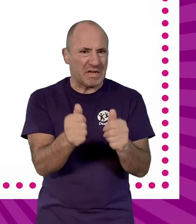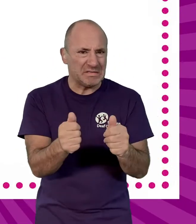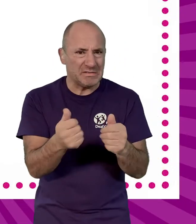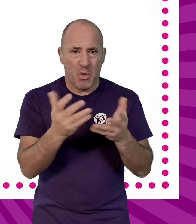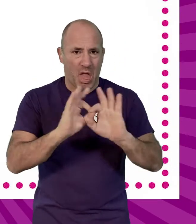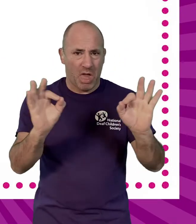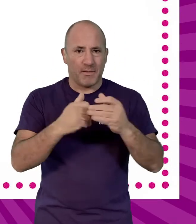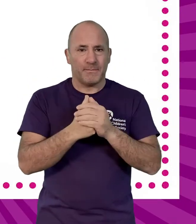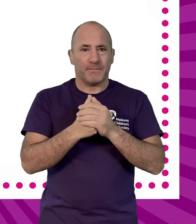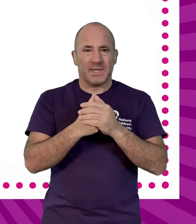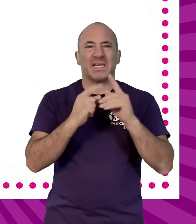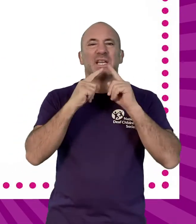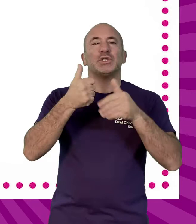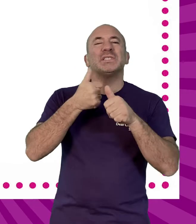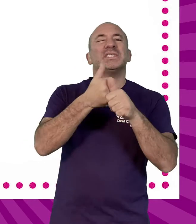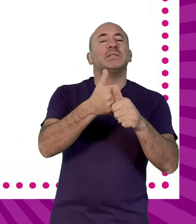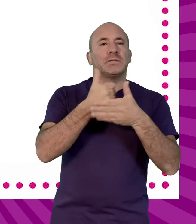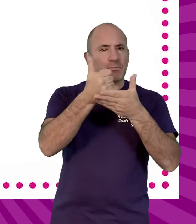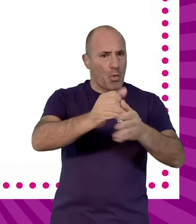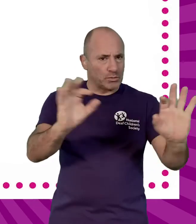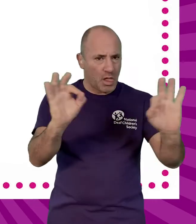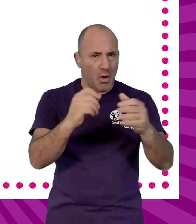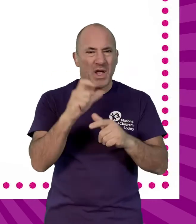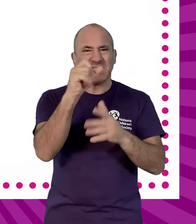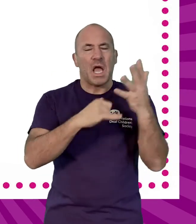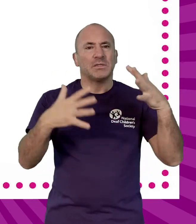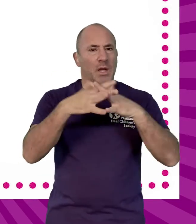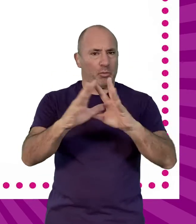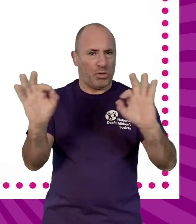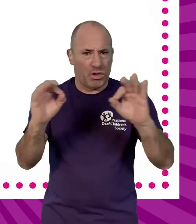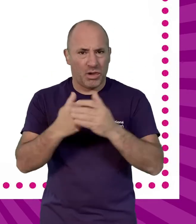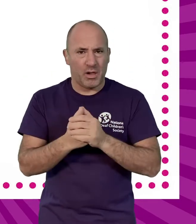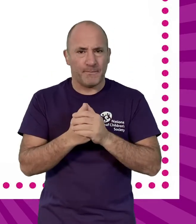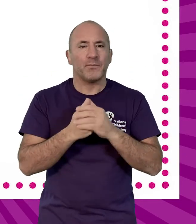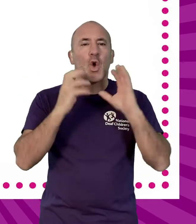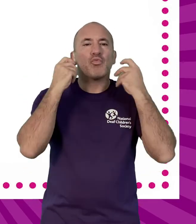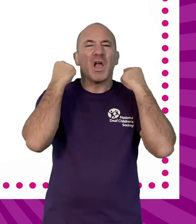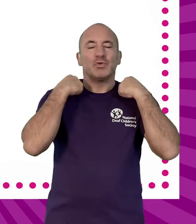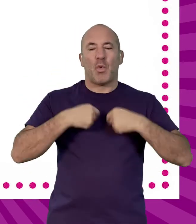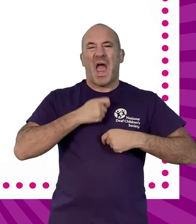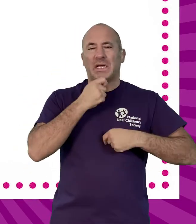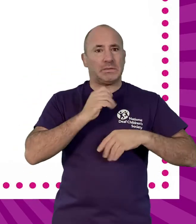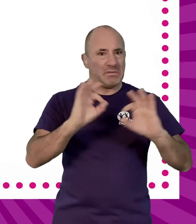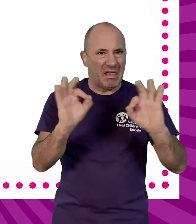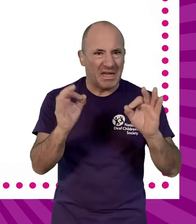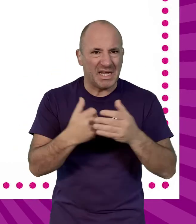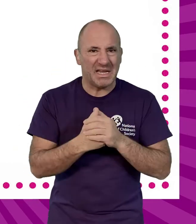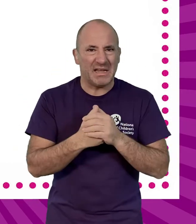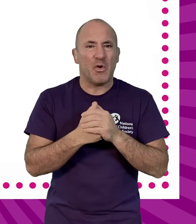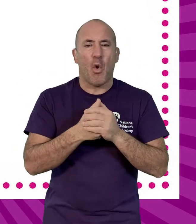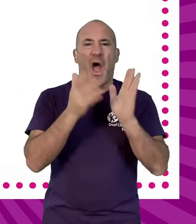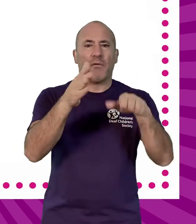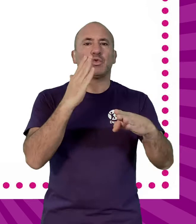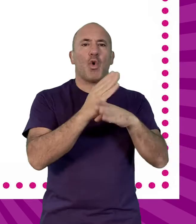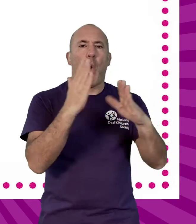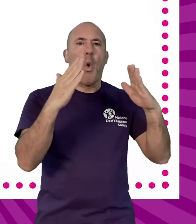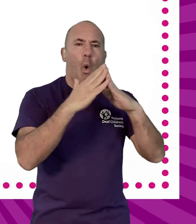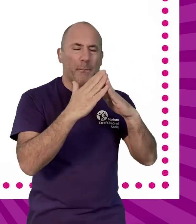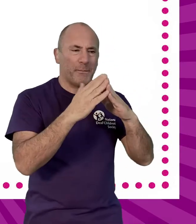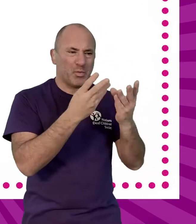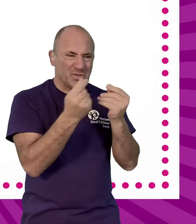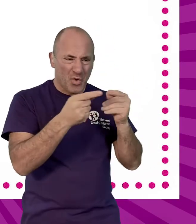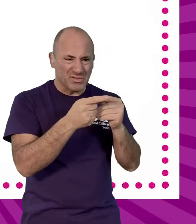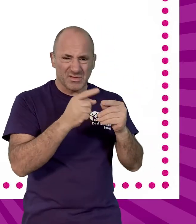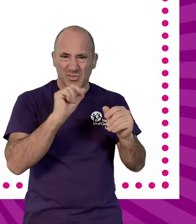deaf, no support from a teaching assistant or communication support worker, not being able to use a radio aid, or being asked to work at